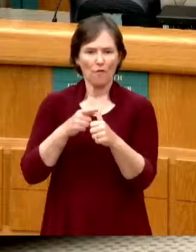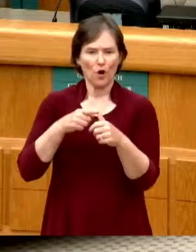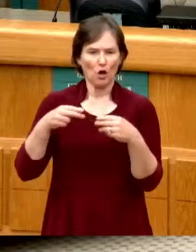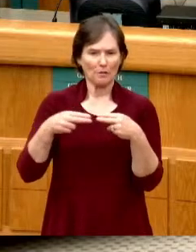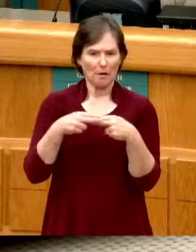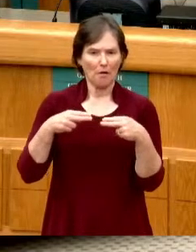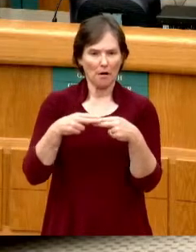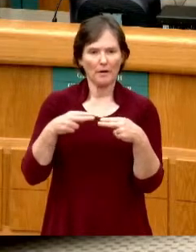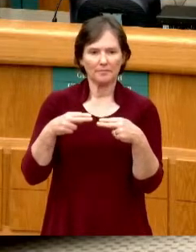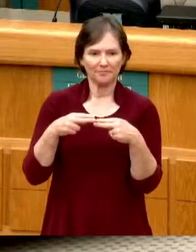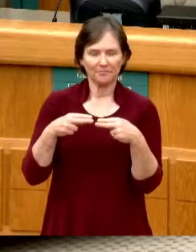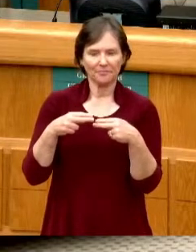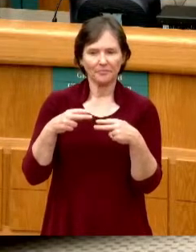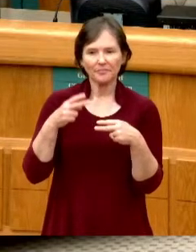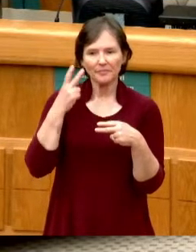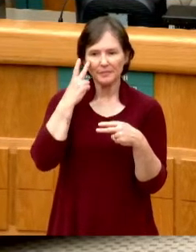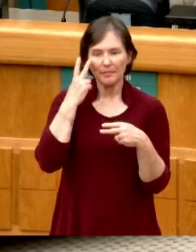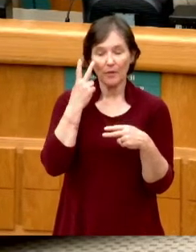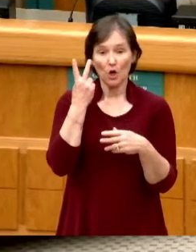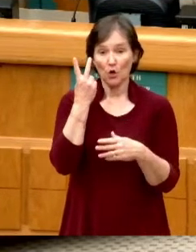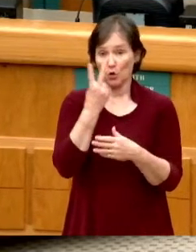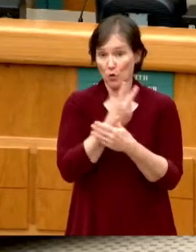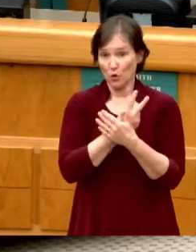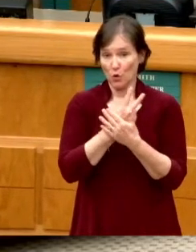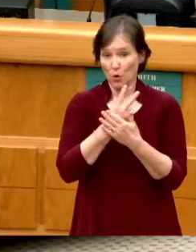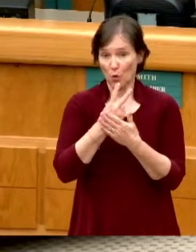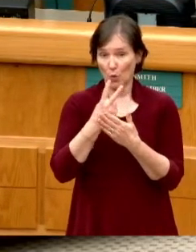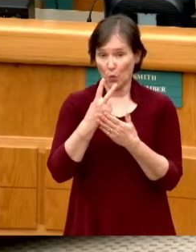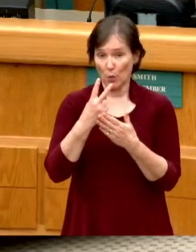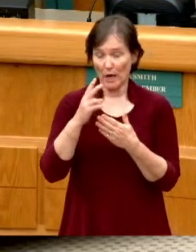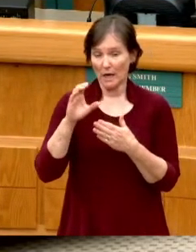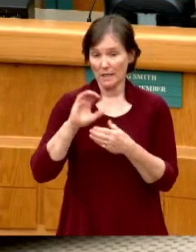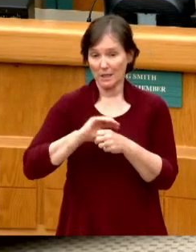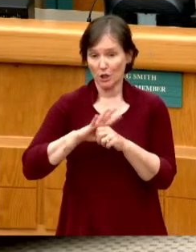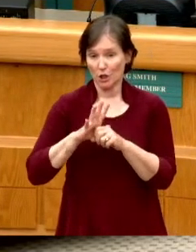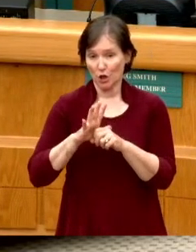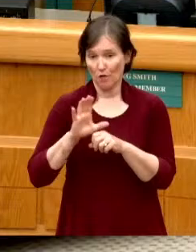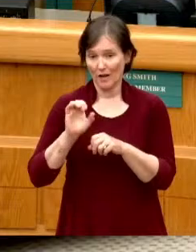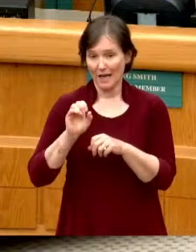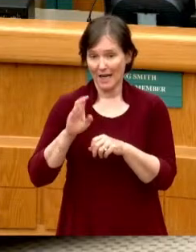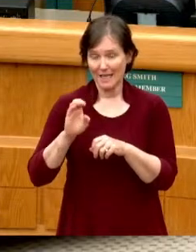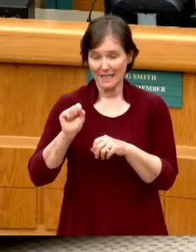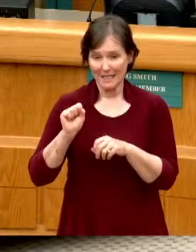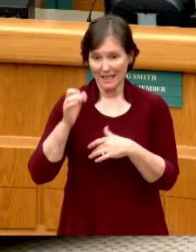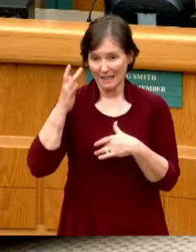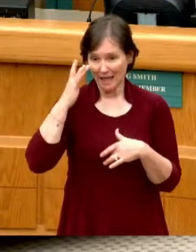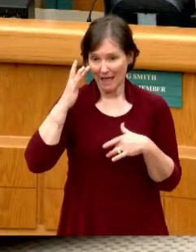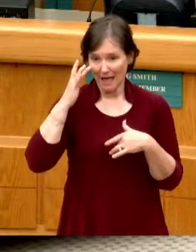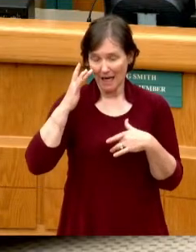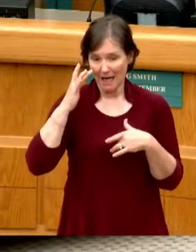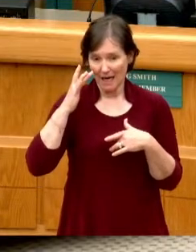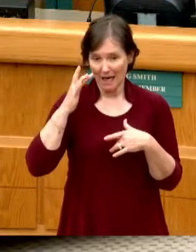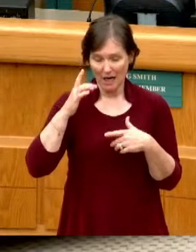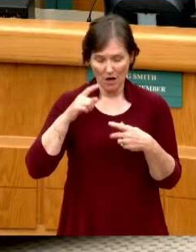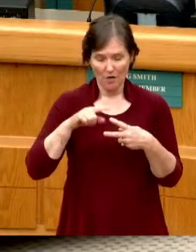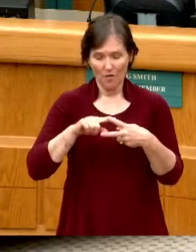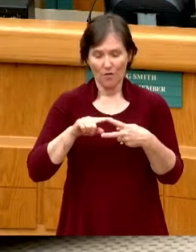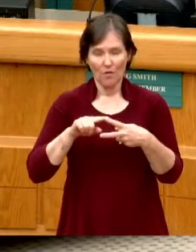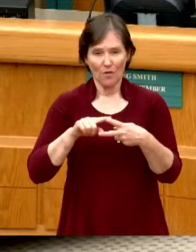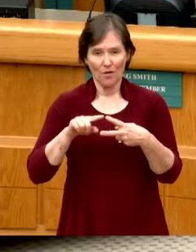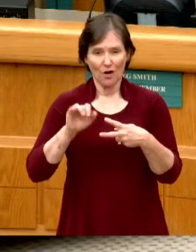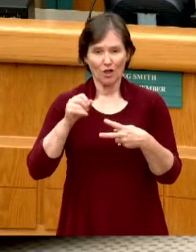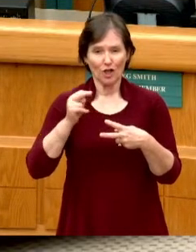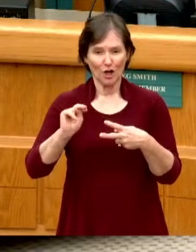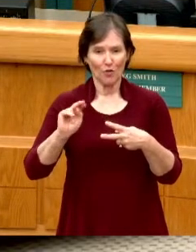here to my right, you see 2 weeks of COVID cases. The first week ending January the 12th, 2021, right